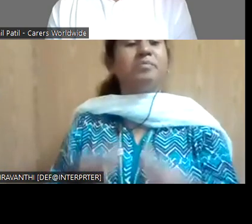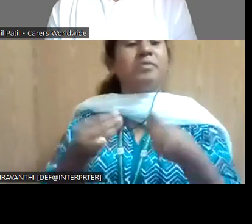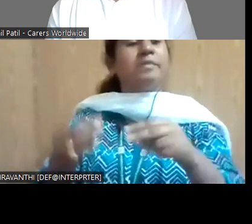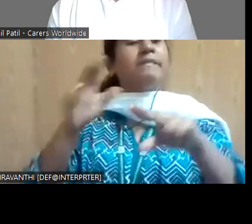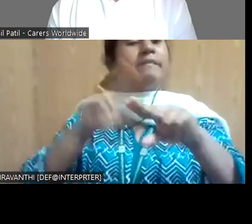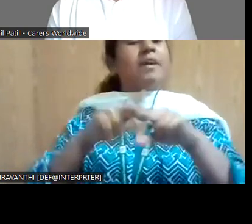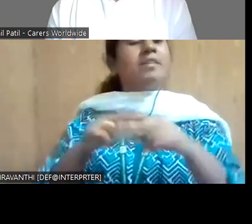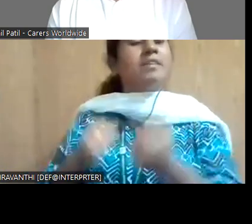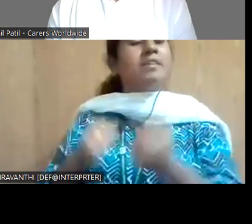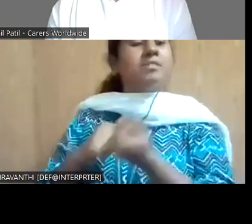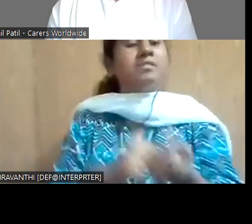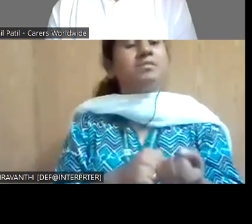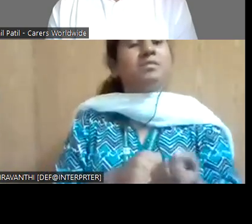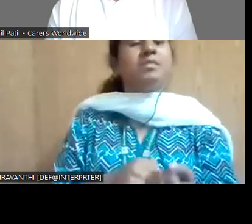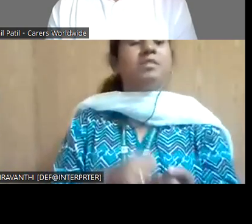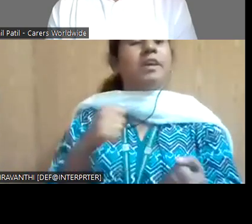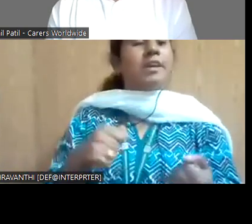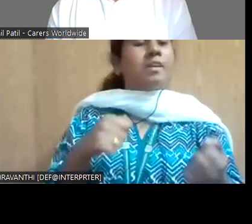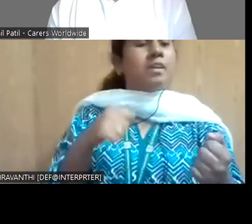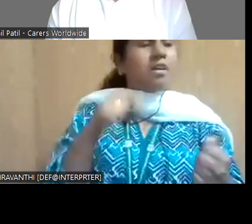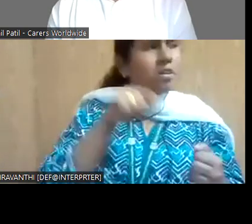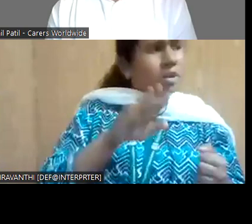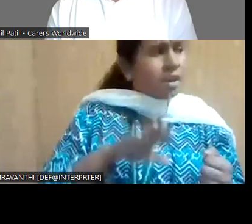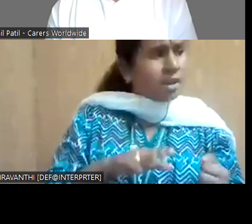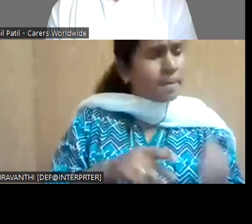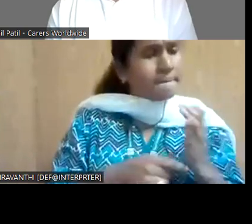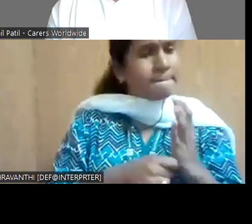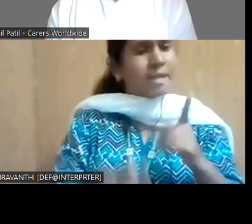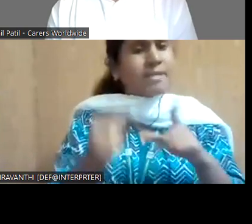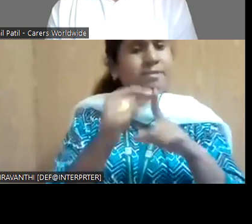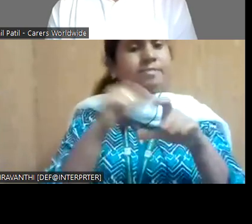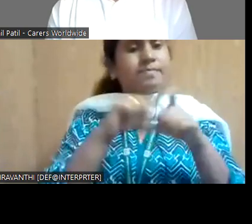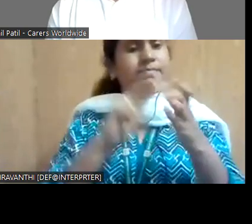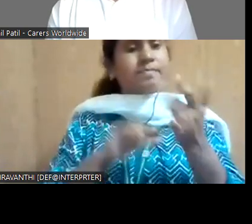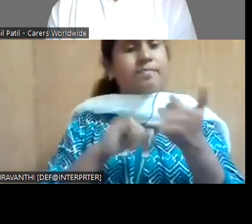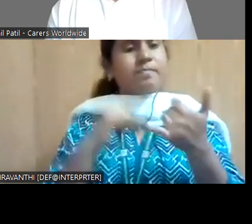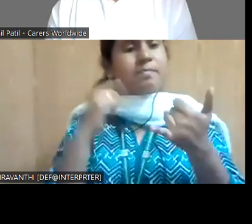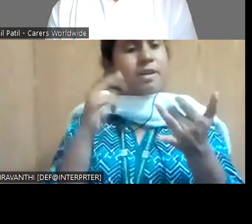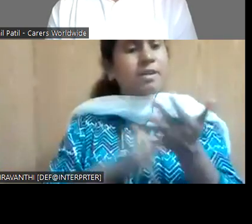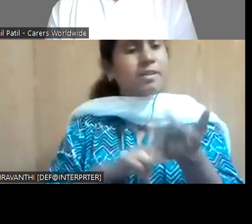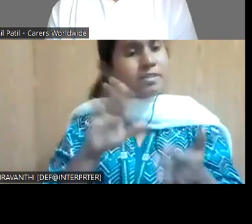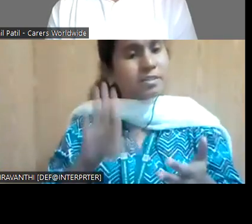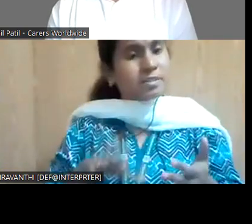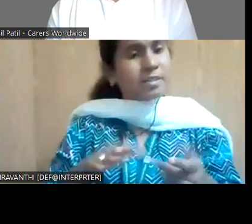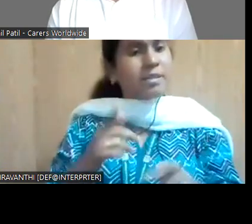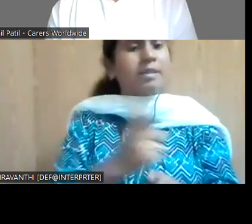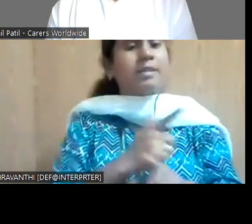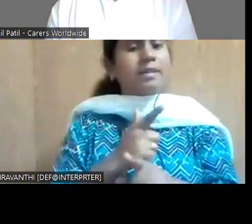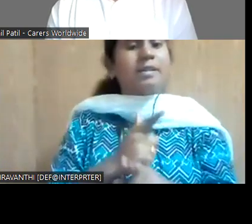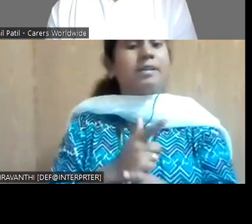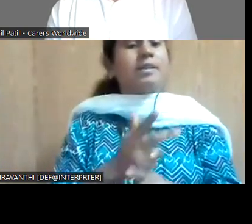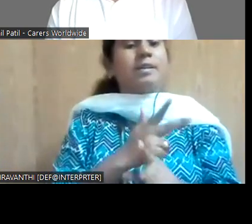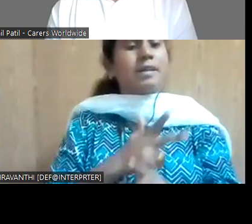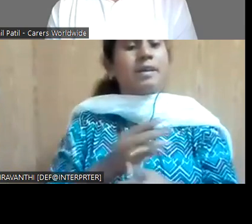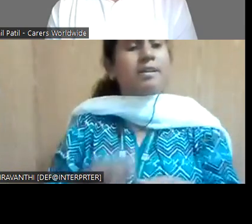having pension for caregivers, we have pension for people with disabilities, but also having pension for caregivers because they are